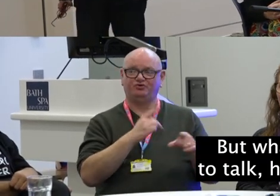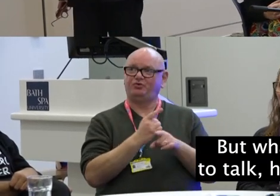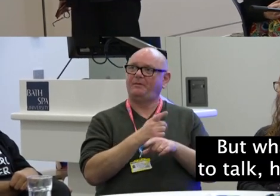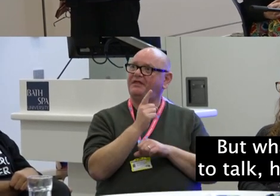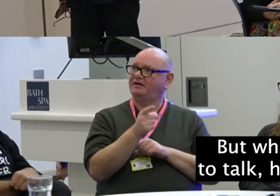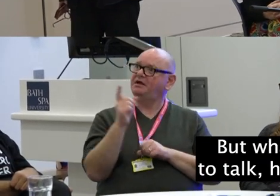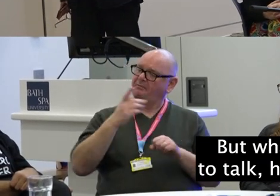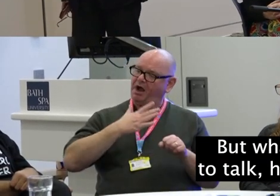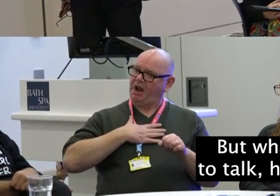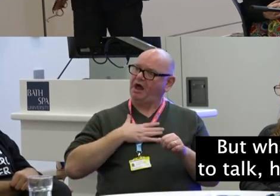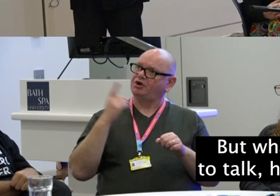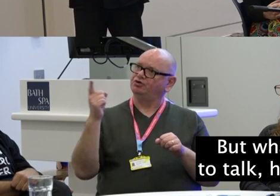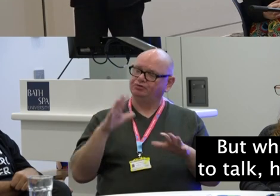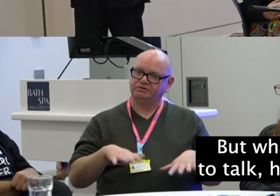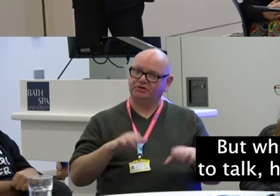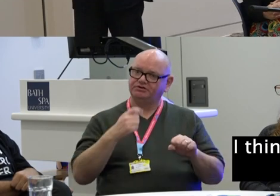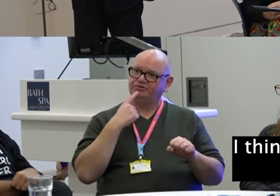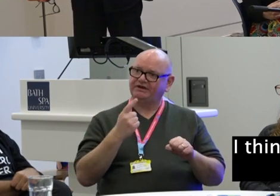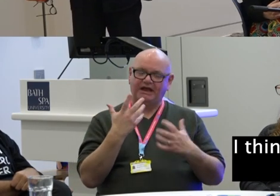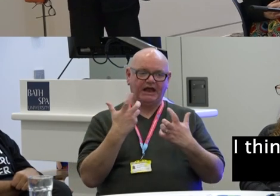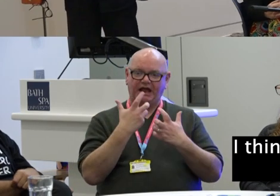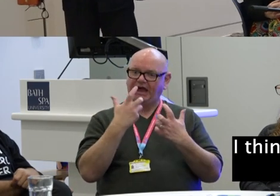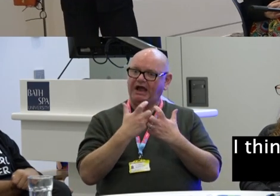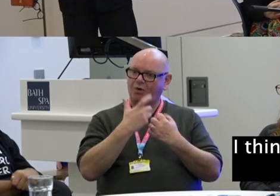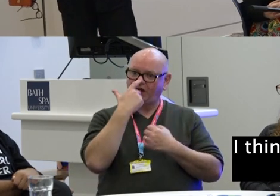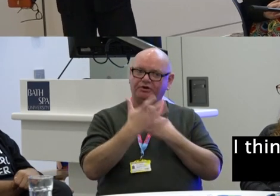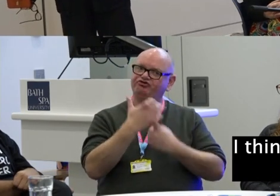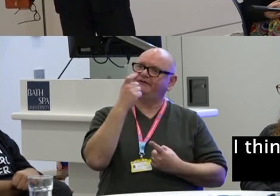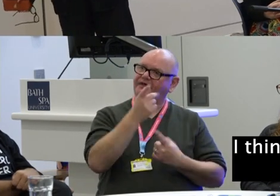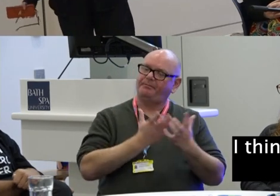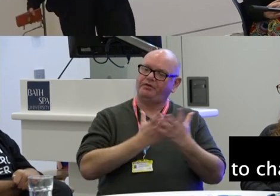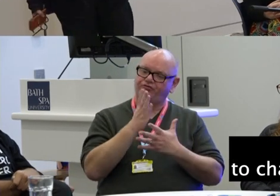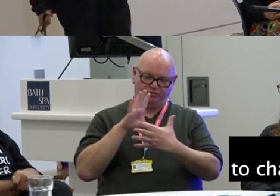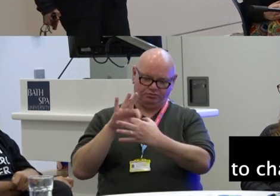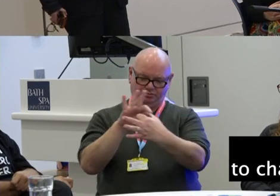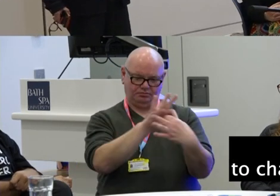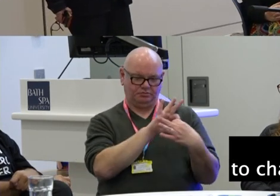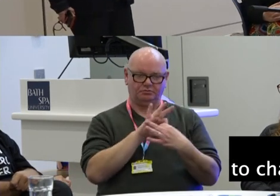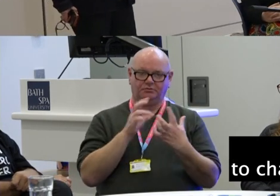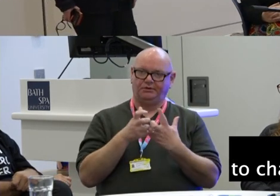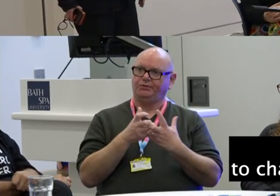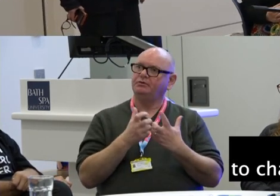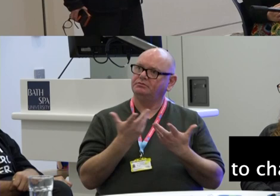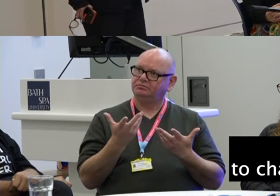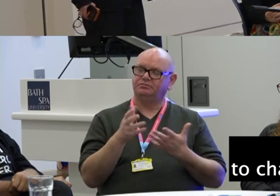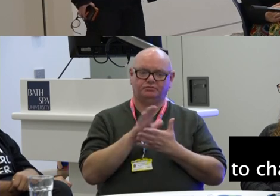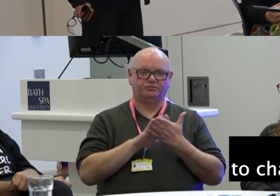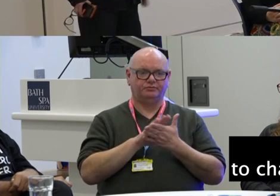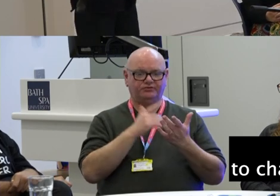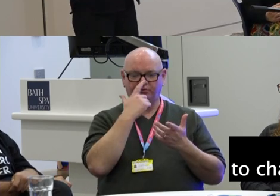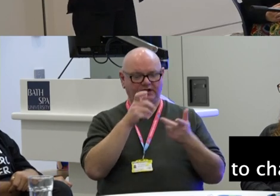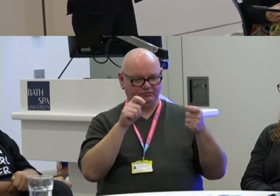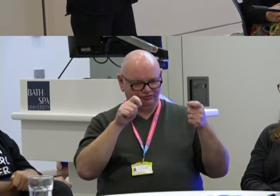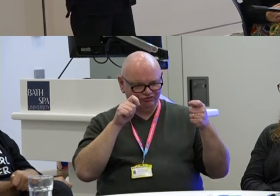liked is when you started to talk, how can we do that collectively, I thought also was really, really interesting. So how can we start to change the narrative